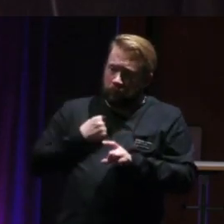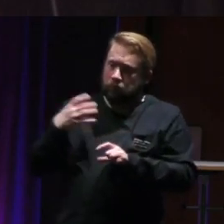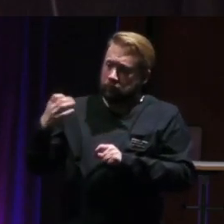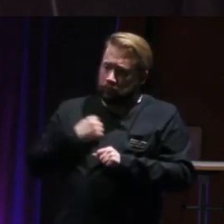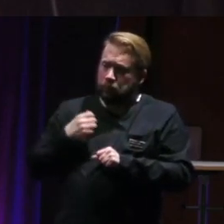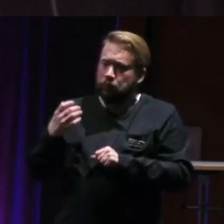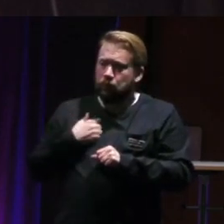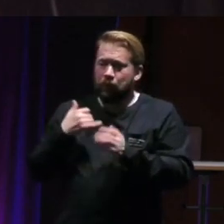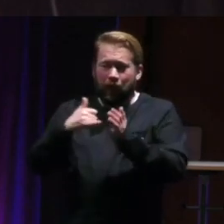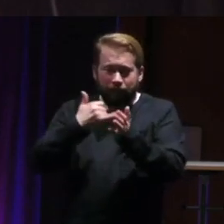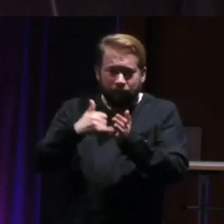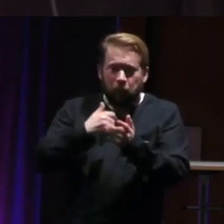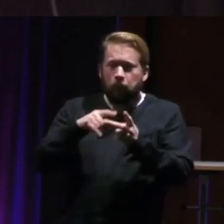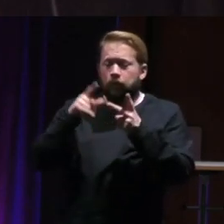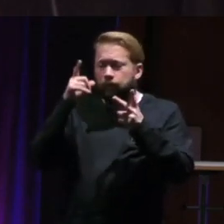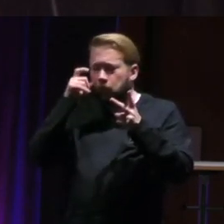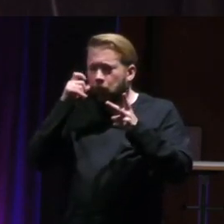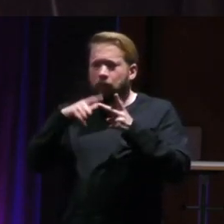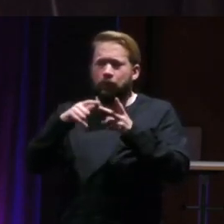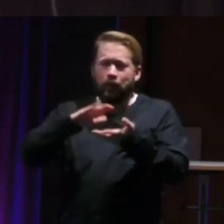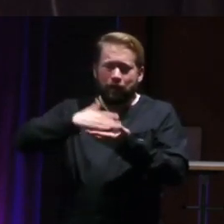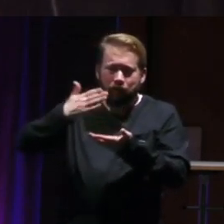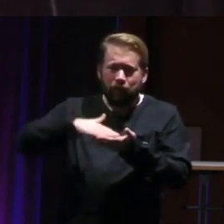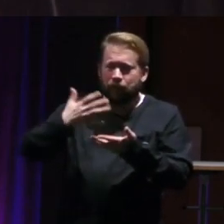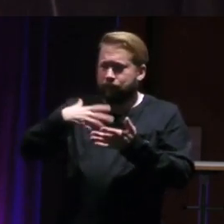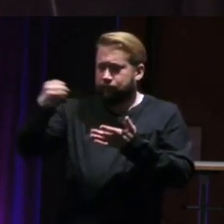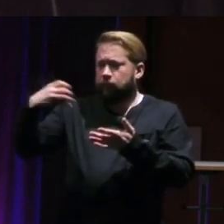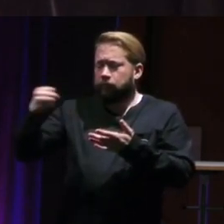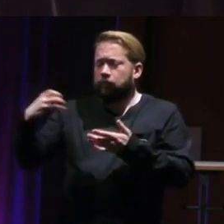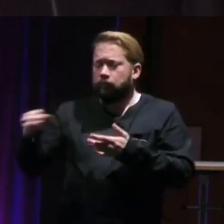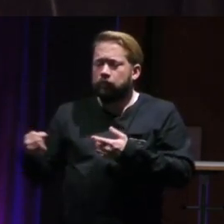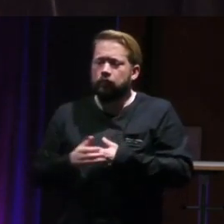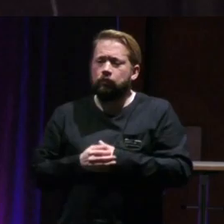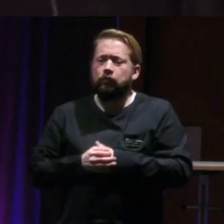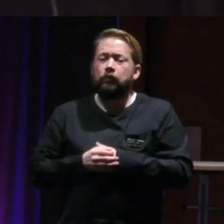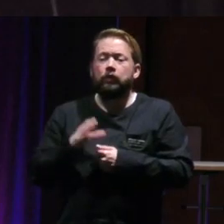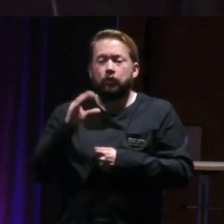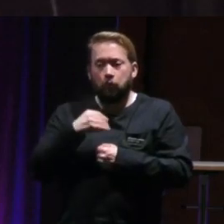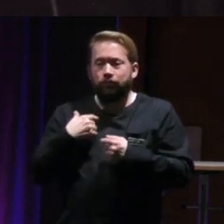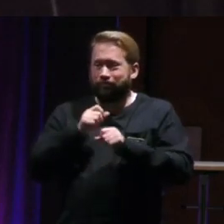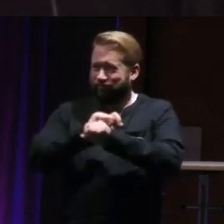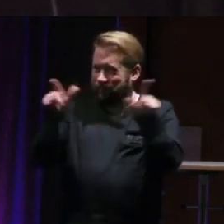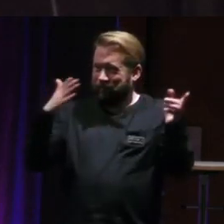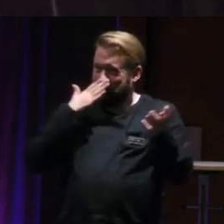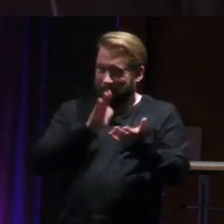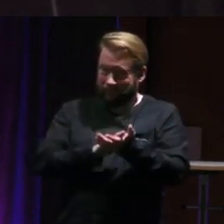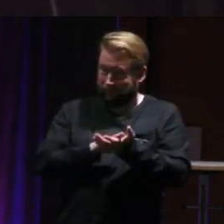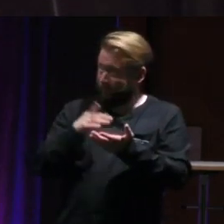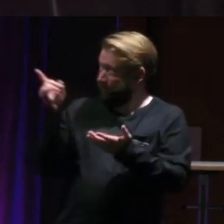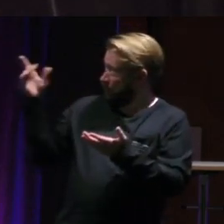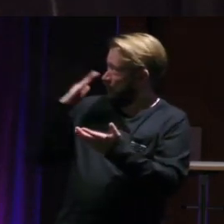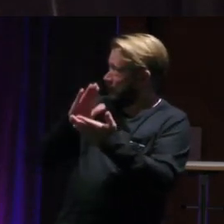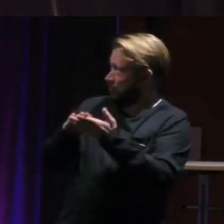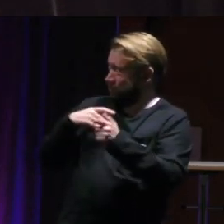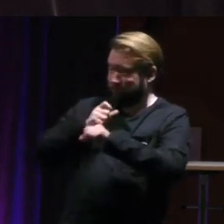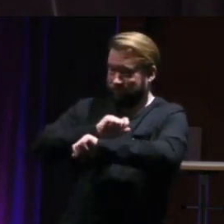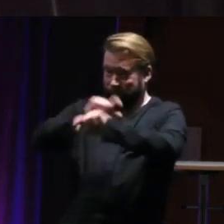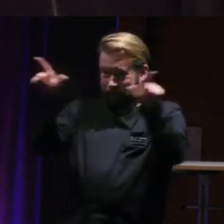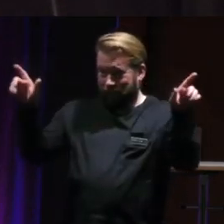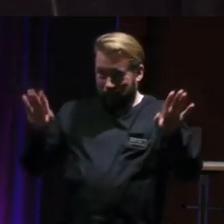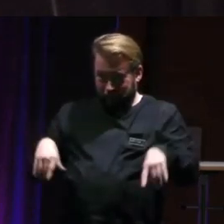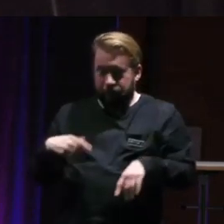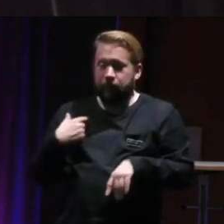photo technique. And when I was posted this picture, these Cossacks with whips went